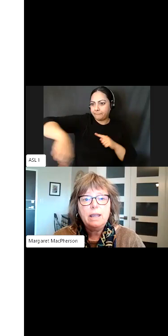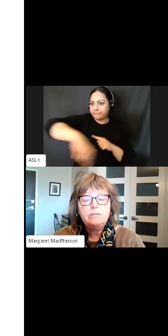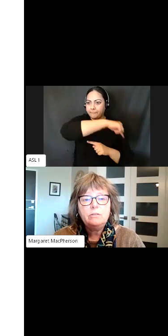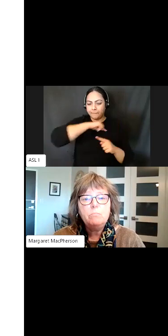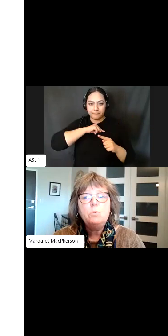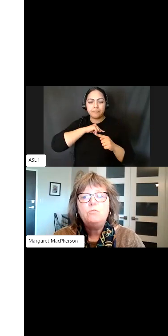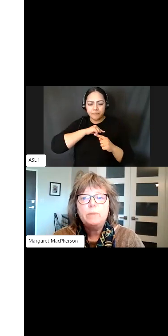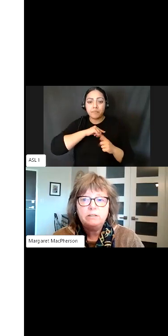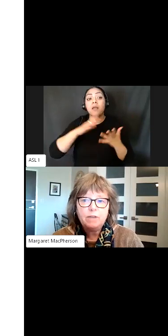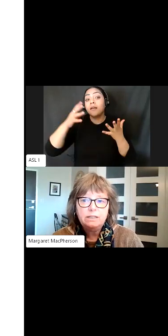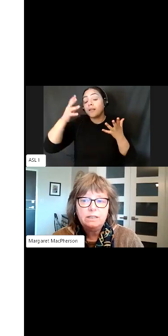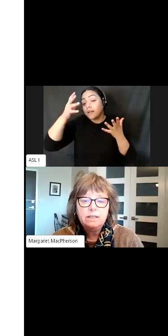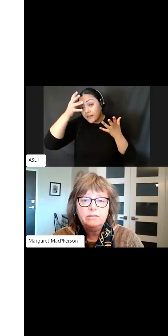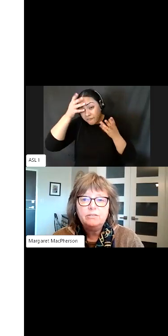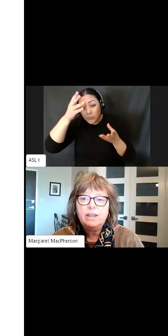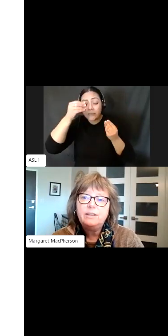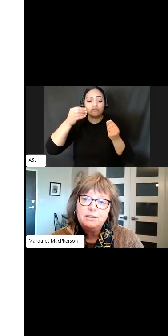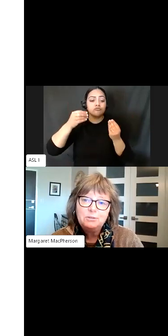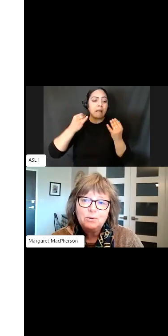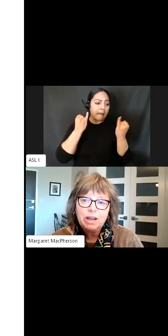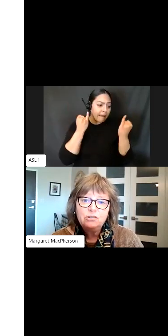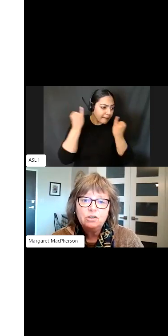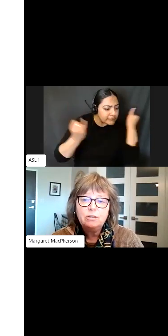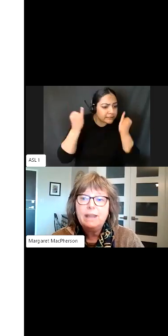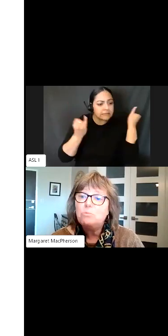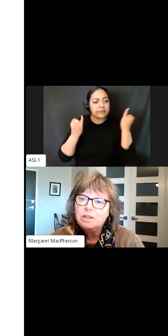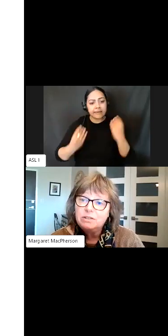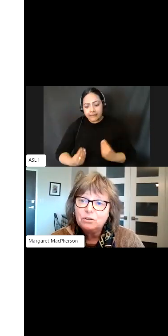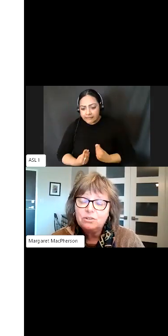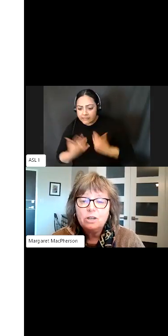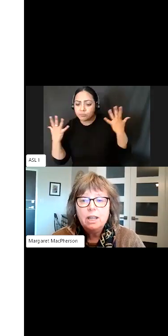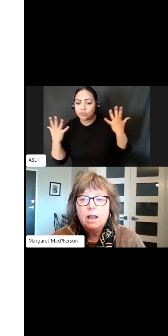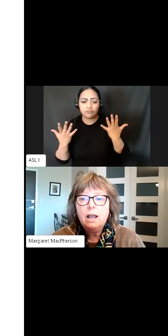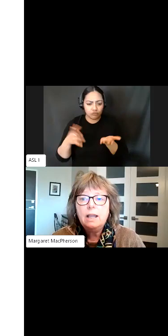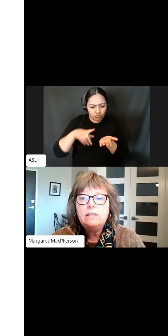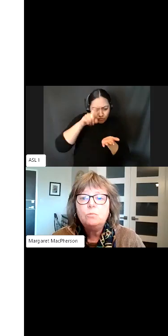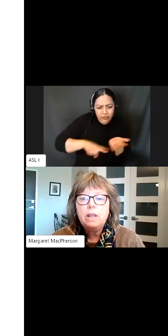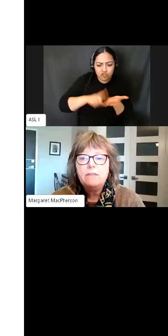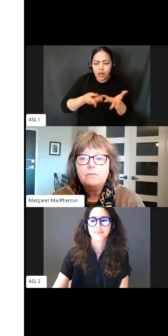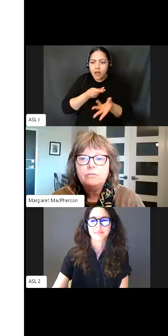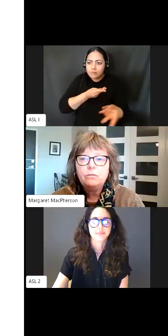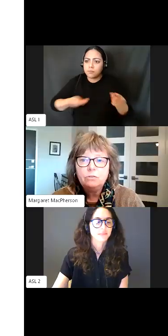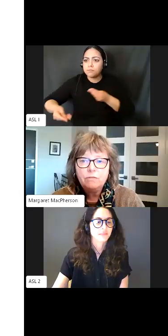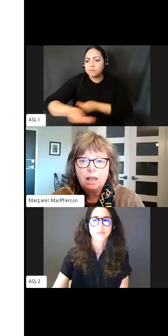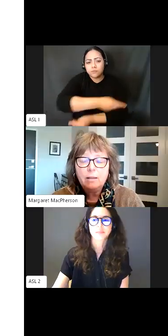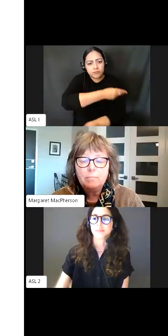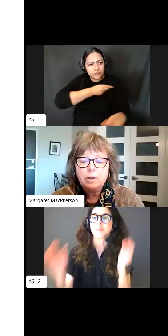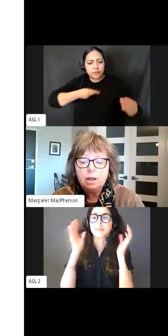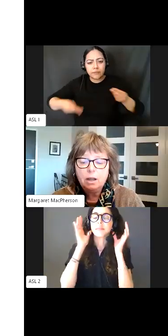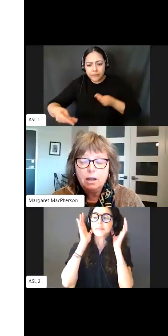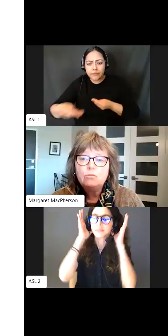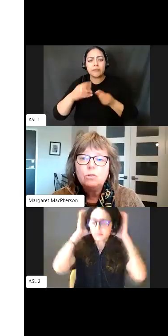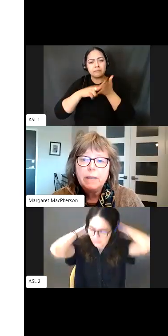information and the movement of ideas and inspiration and research is a way for us to